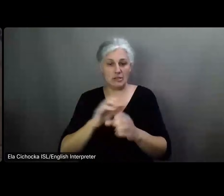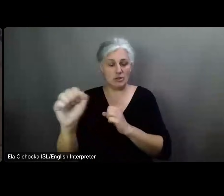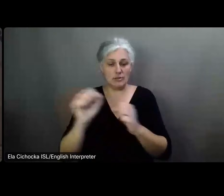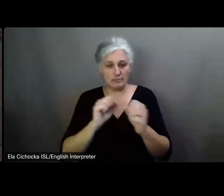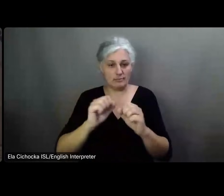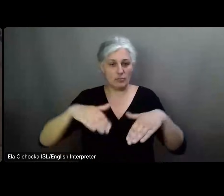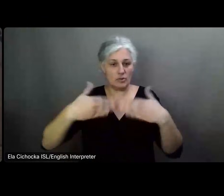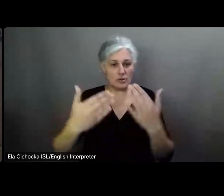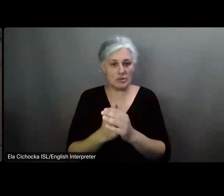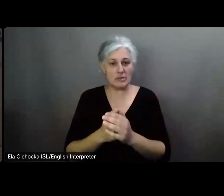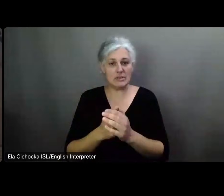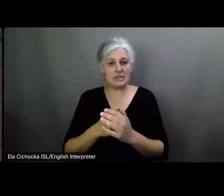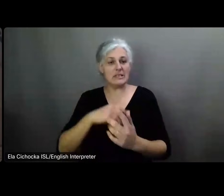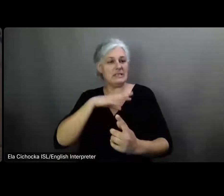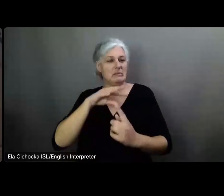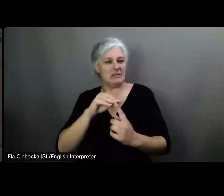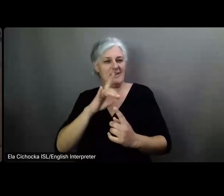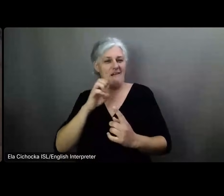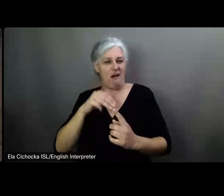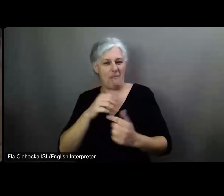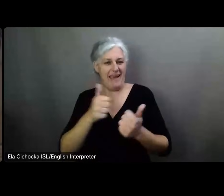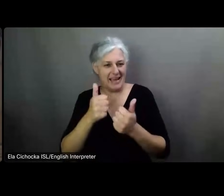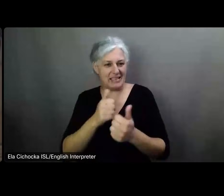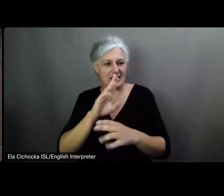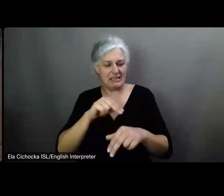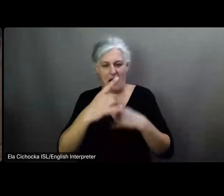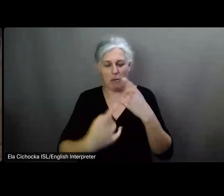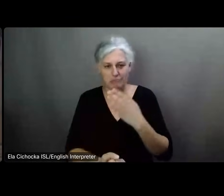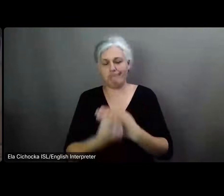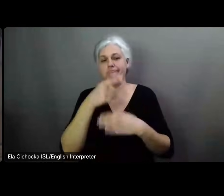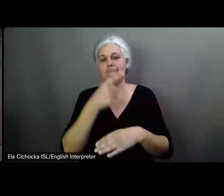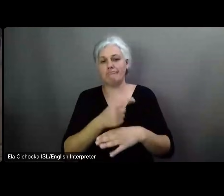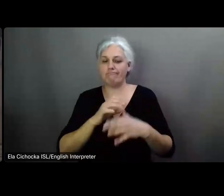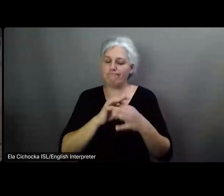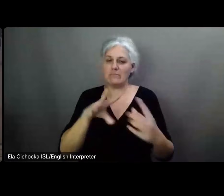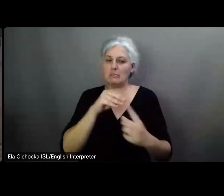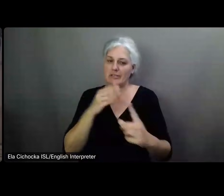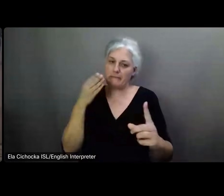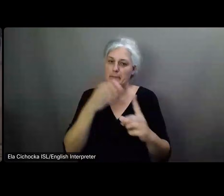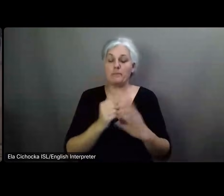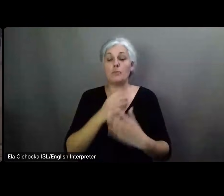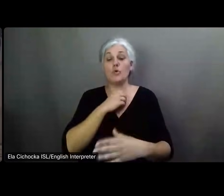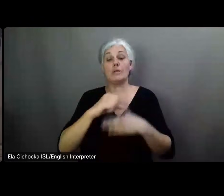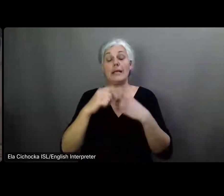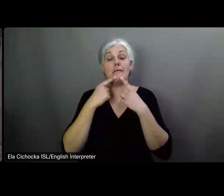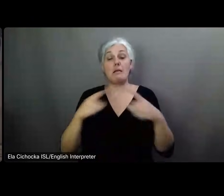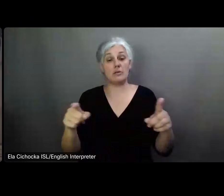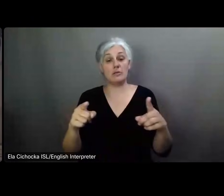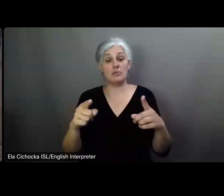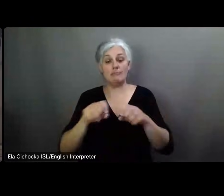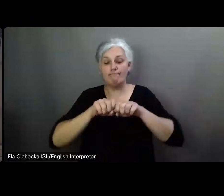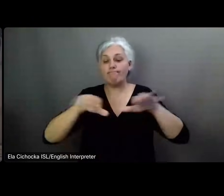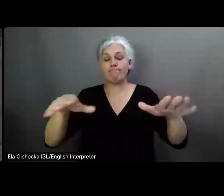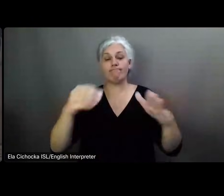which unfortunately can happen anywhere where harm occurs. So today's launch is much more than the release of a document. It's a